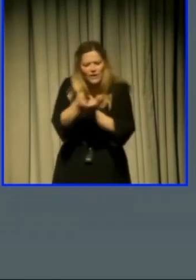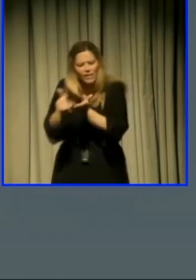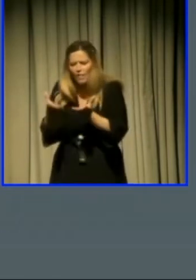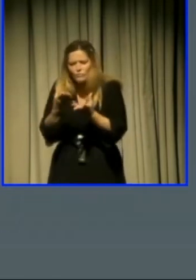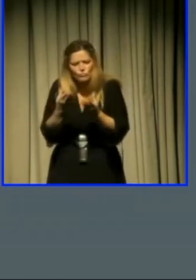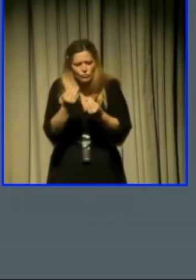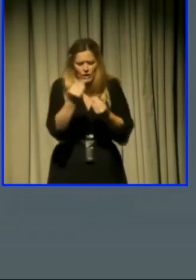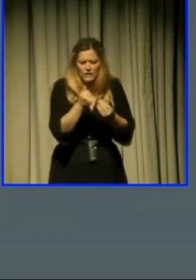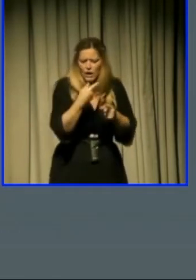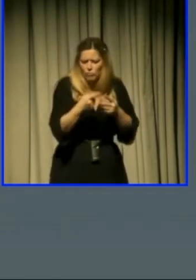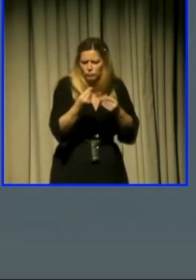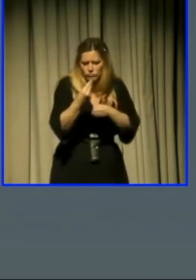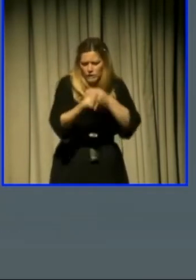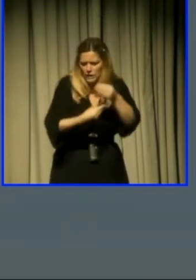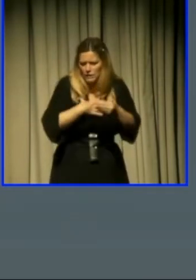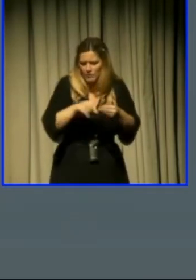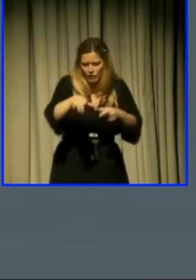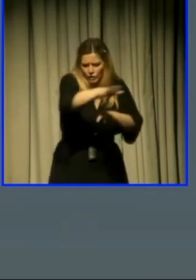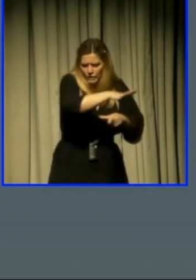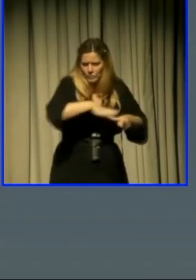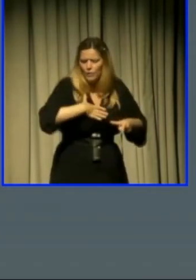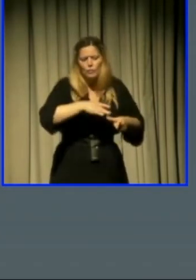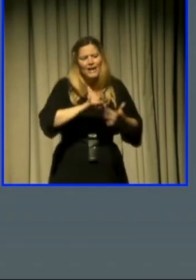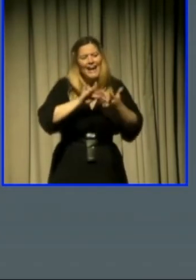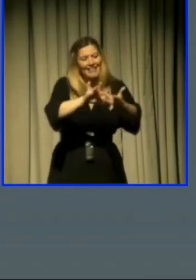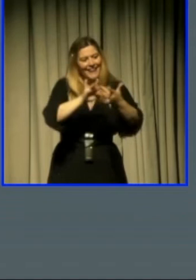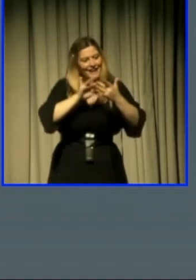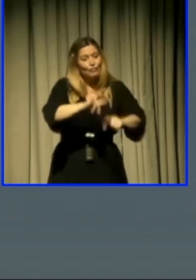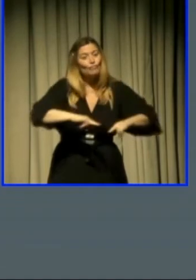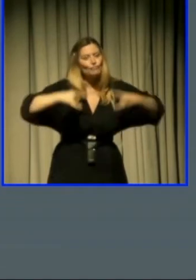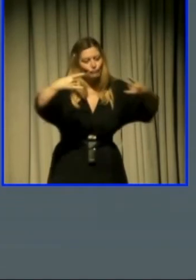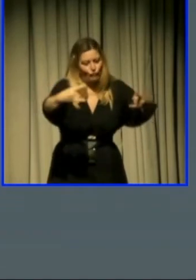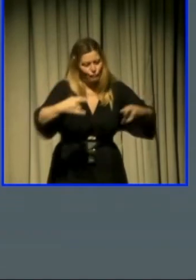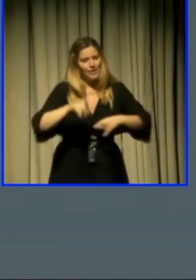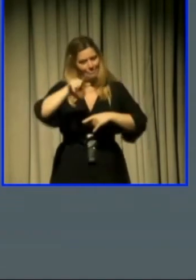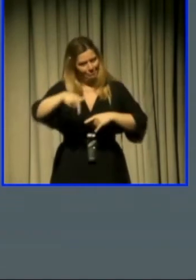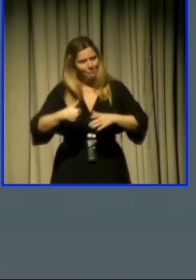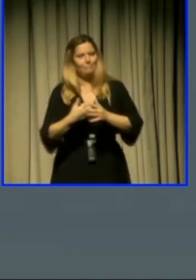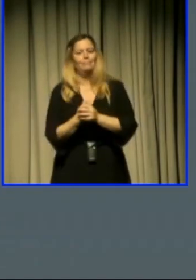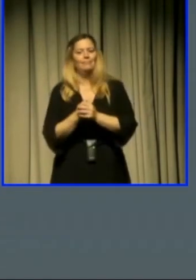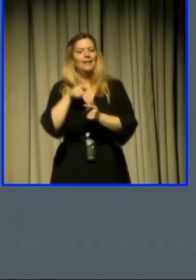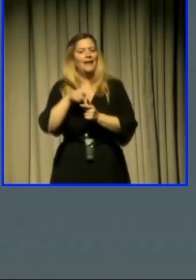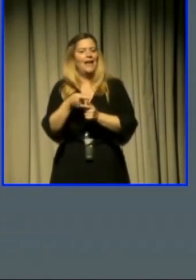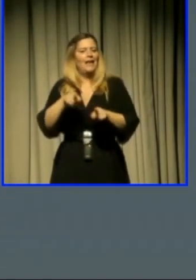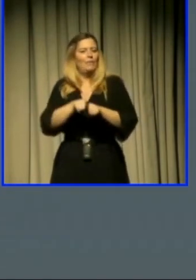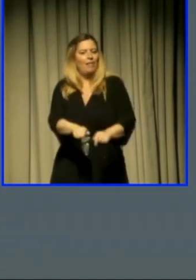spaces more interactive, more experiential, more, connectable as well.